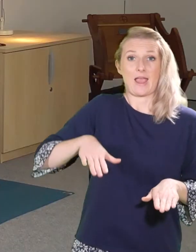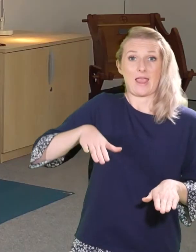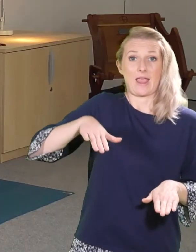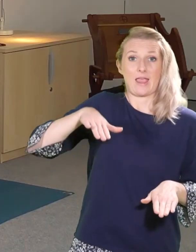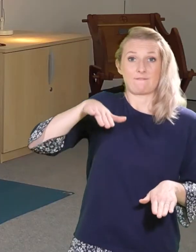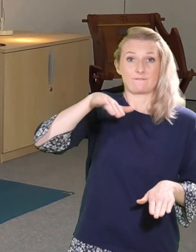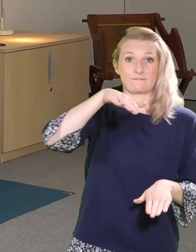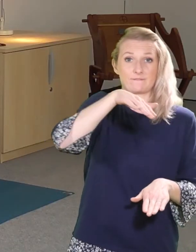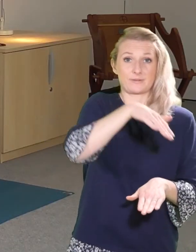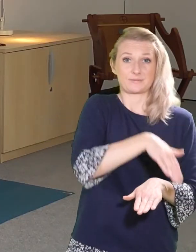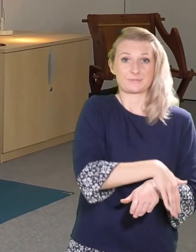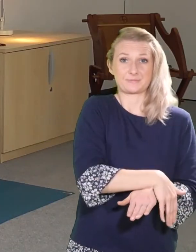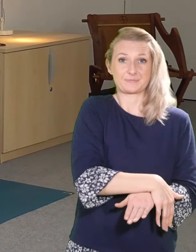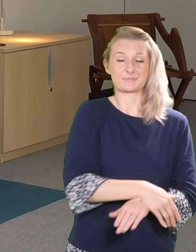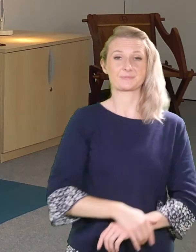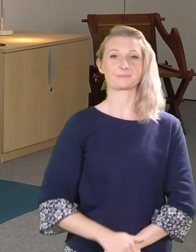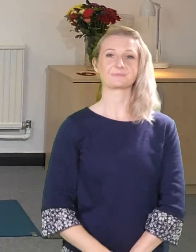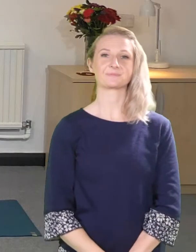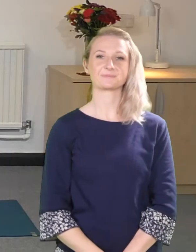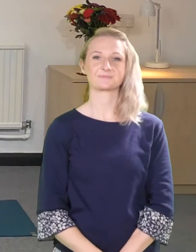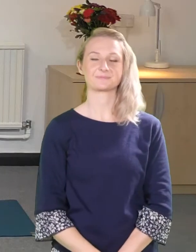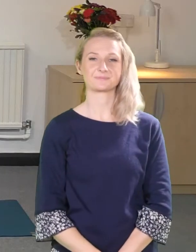the right leg up.